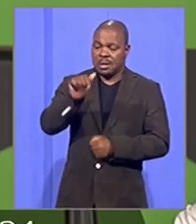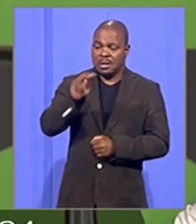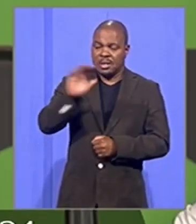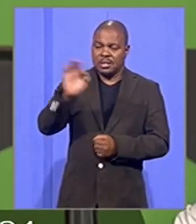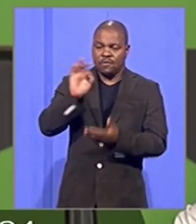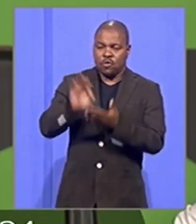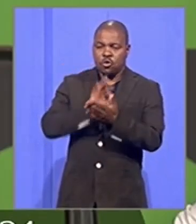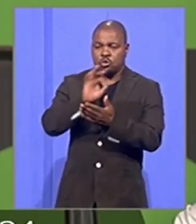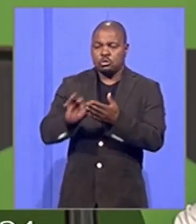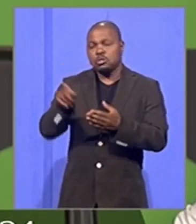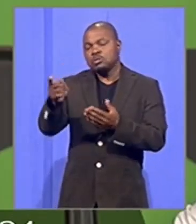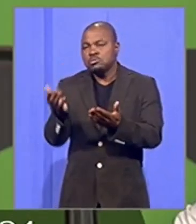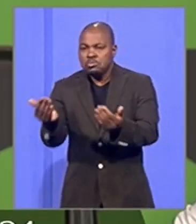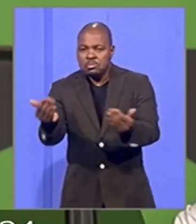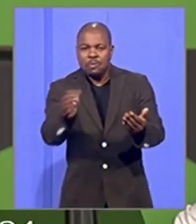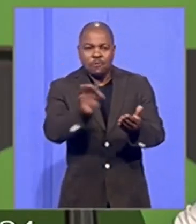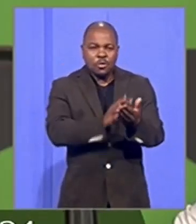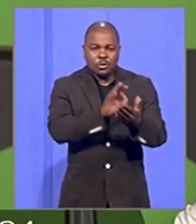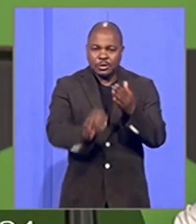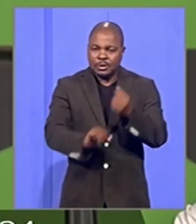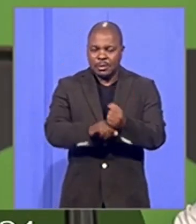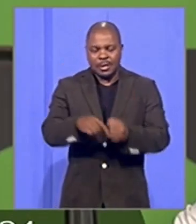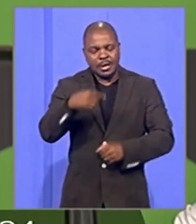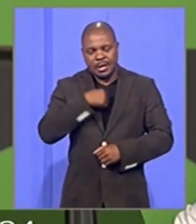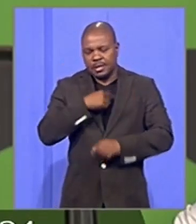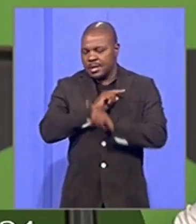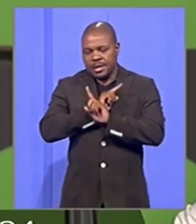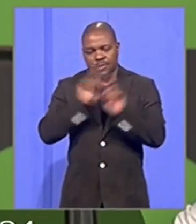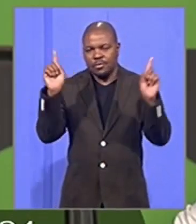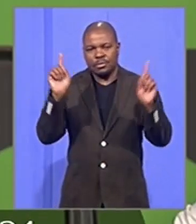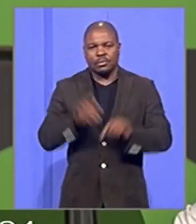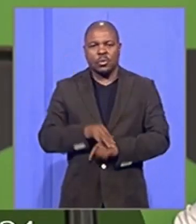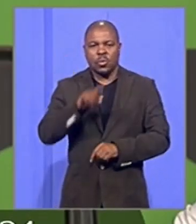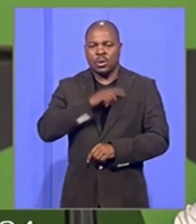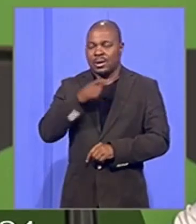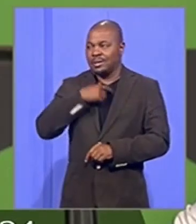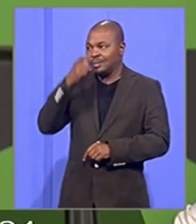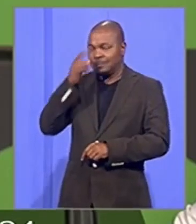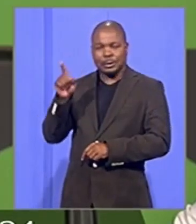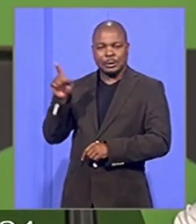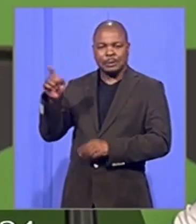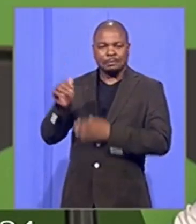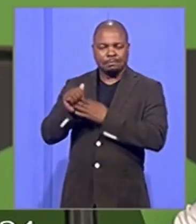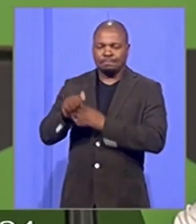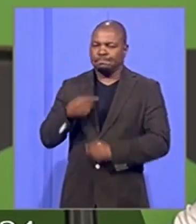will not campaign for the ANC of Ramaphosa.